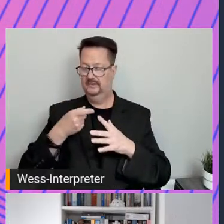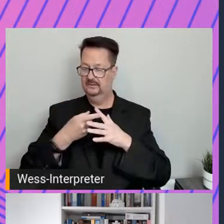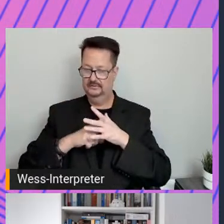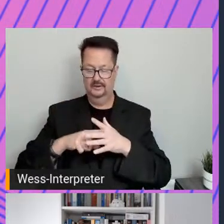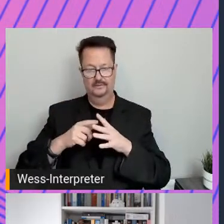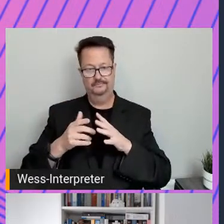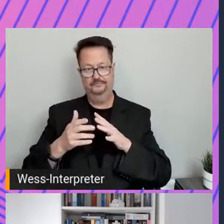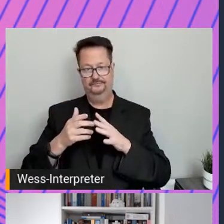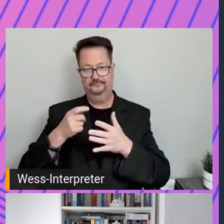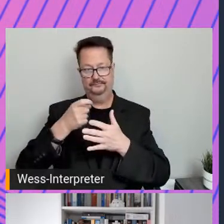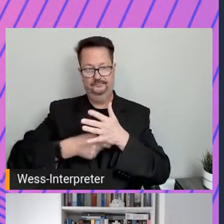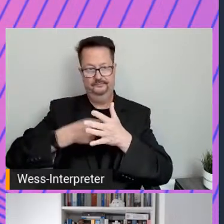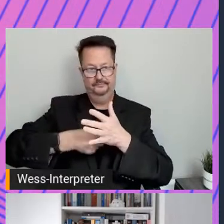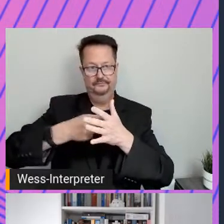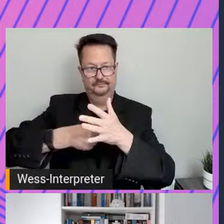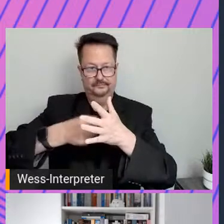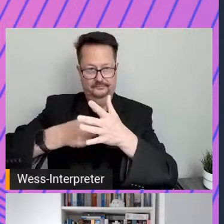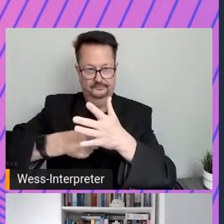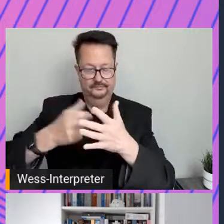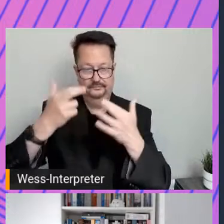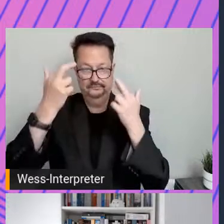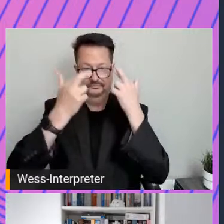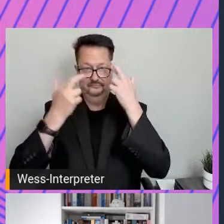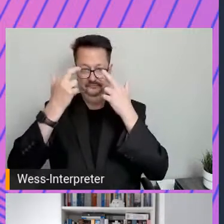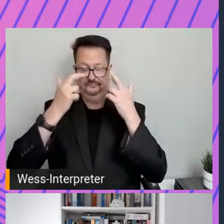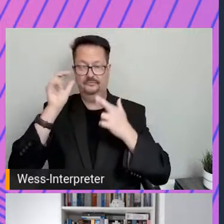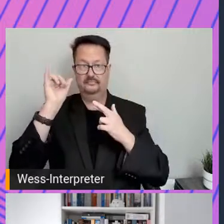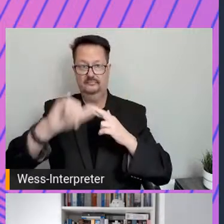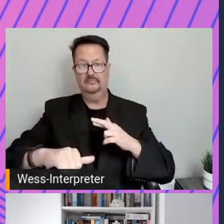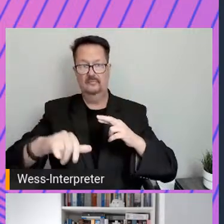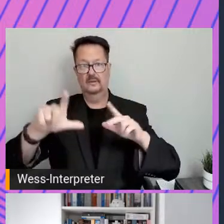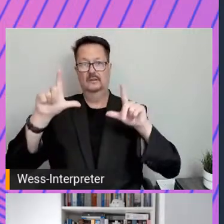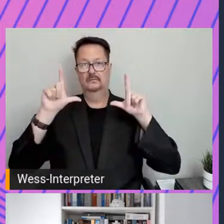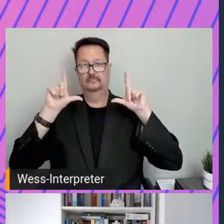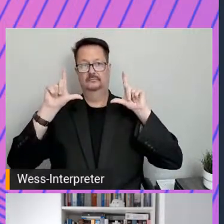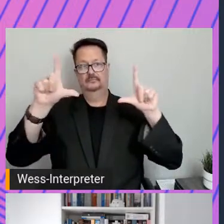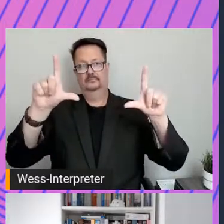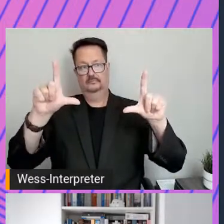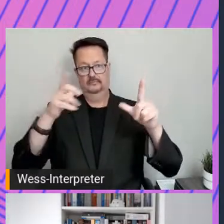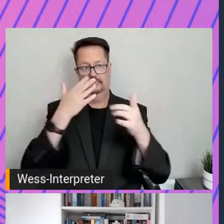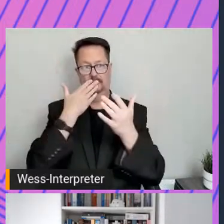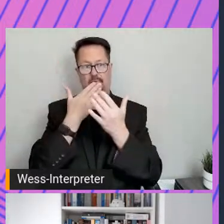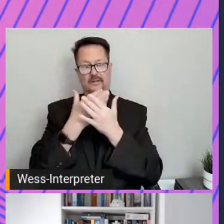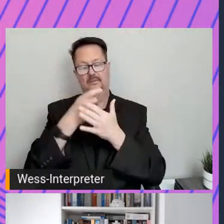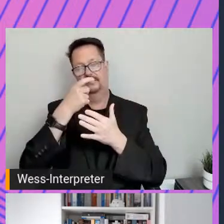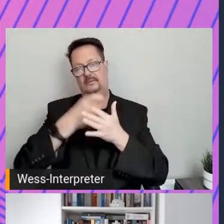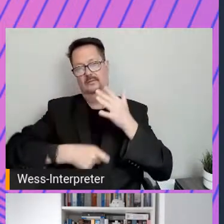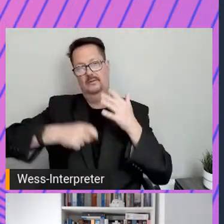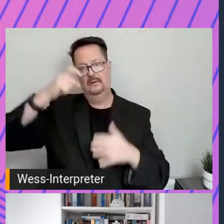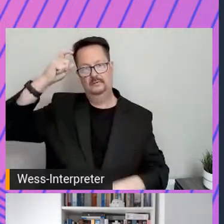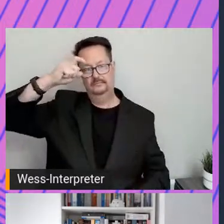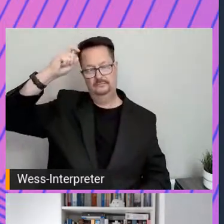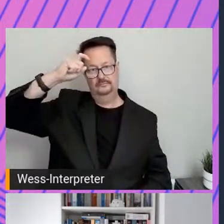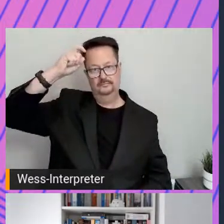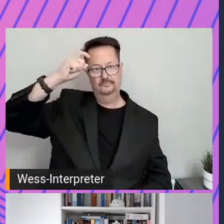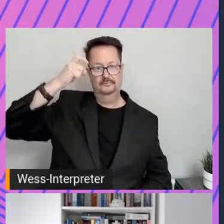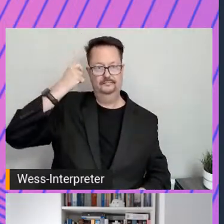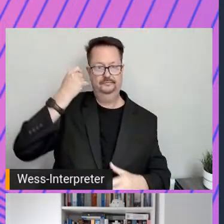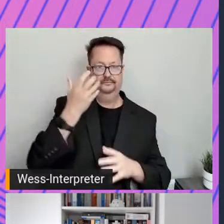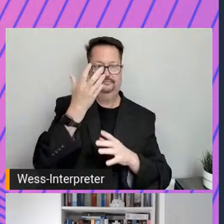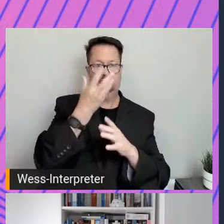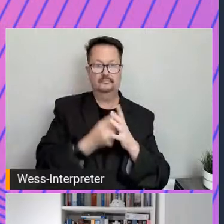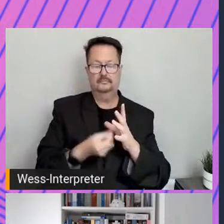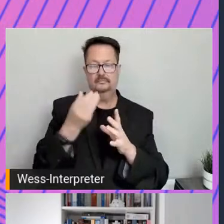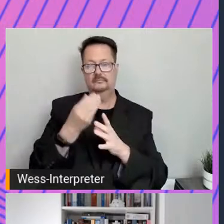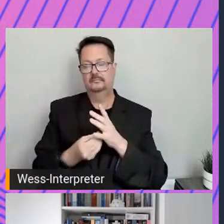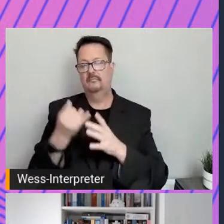So the reason why this model works out really well is because extraordinarily cost effective when there are gaps between work to do. So let's